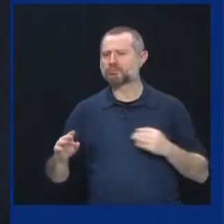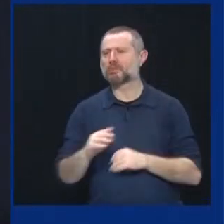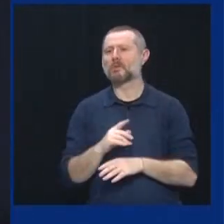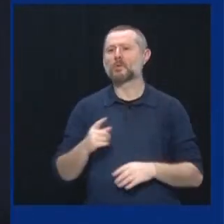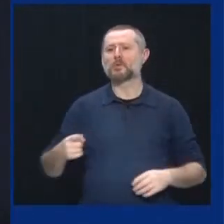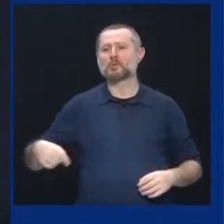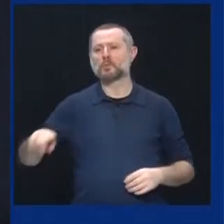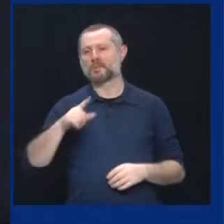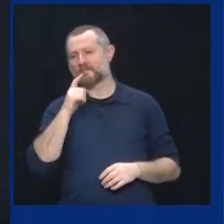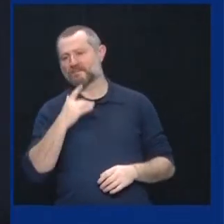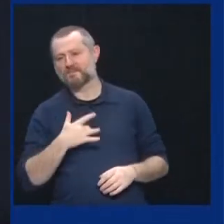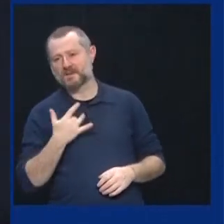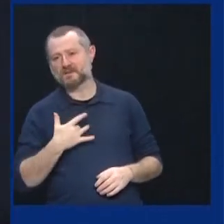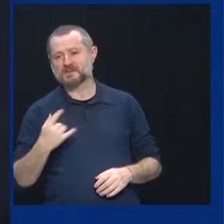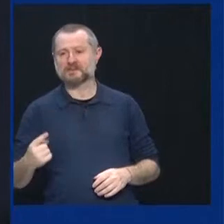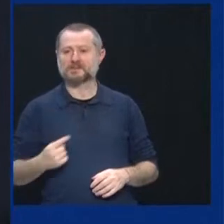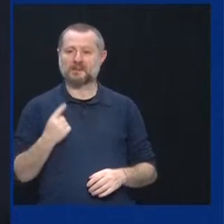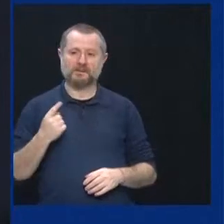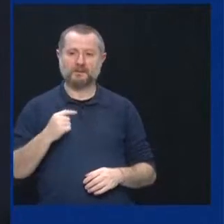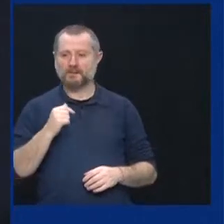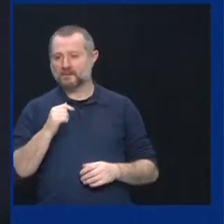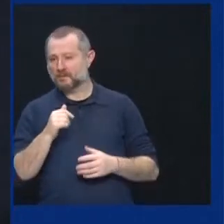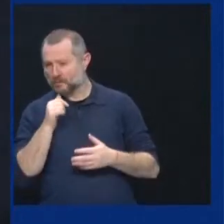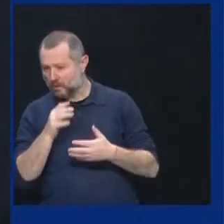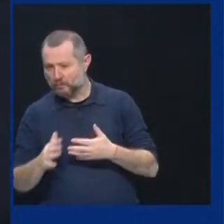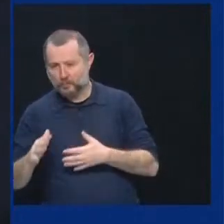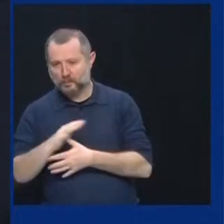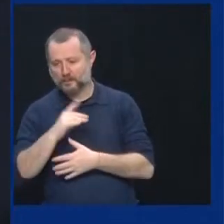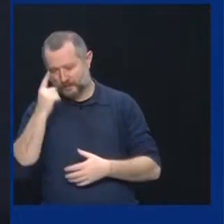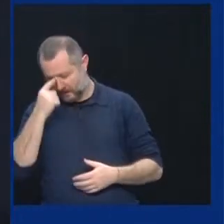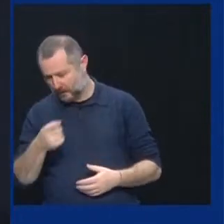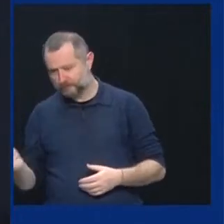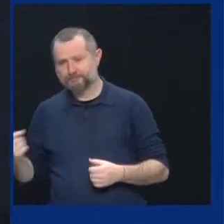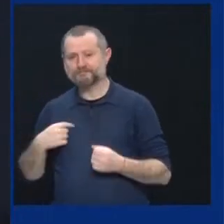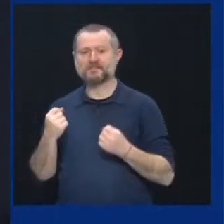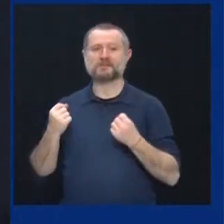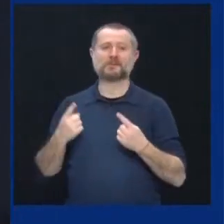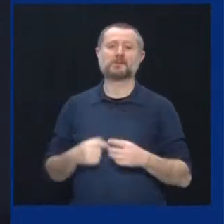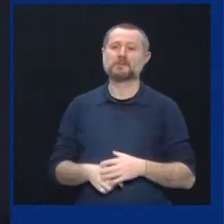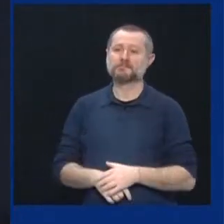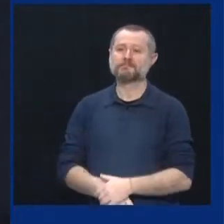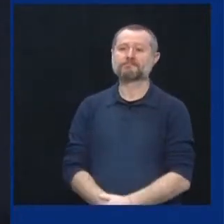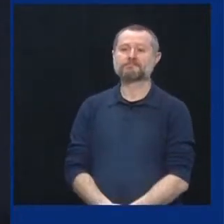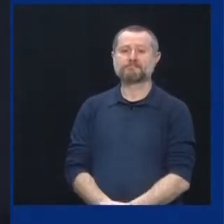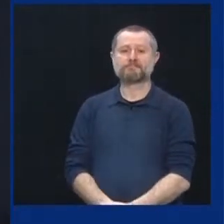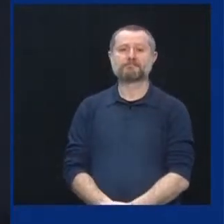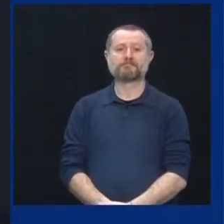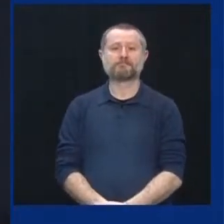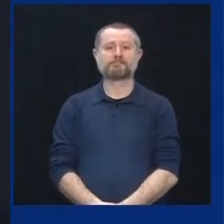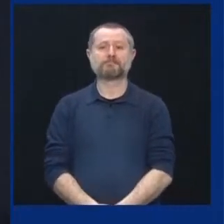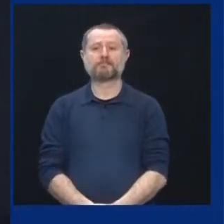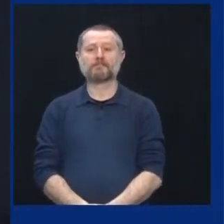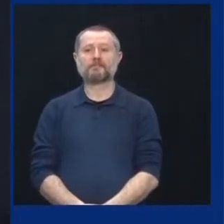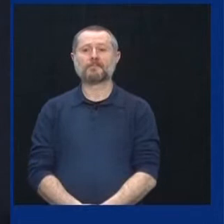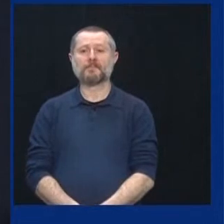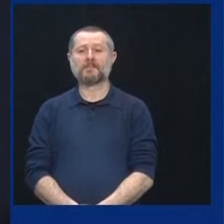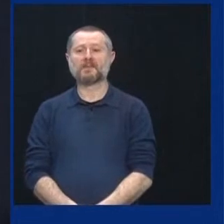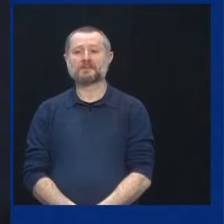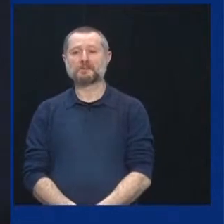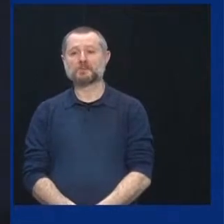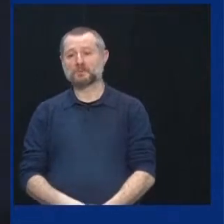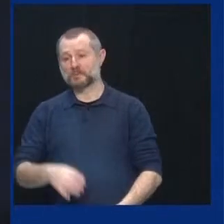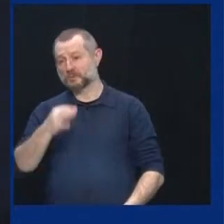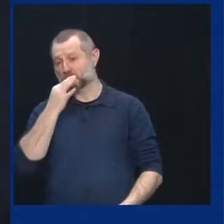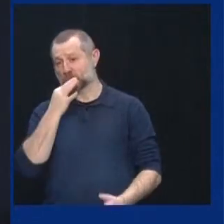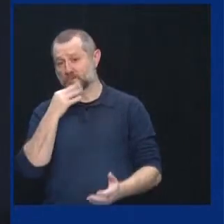are offended that they didn't get precedence on their report. I get it. But we have to do a budget.